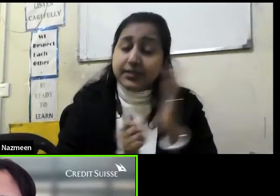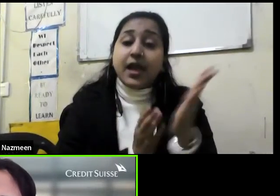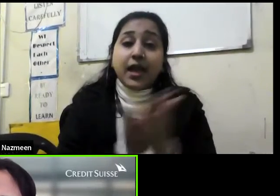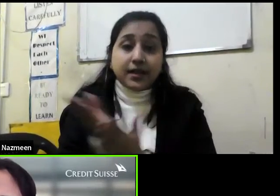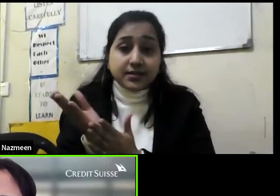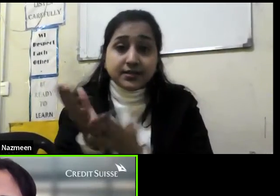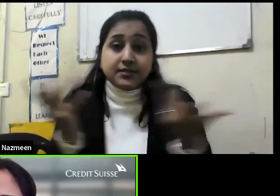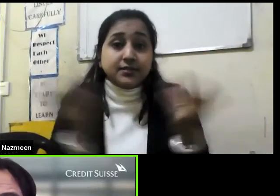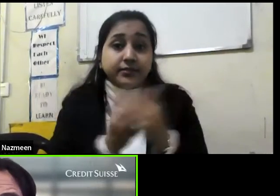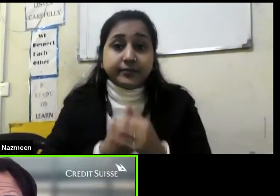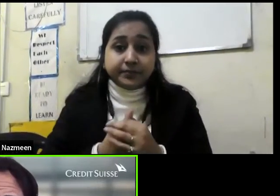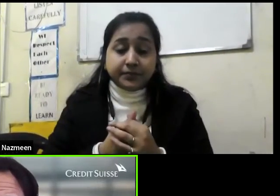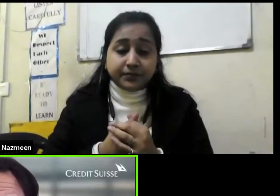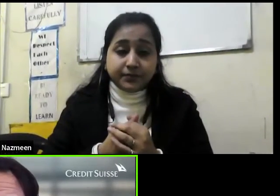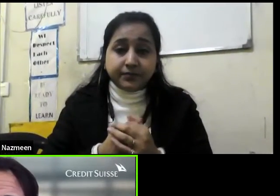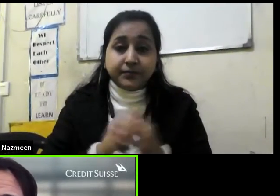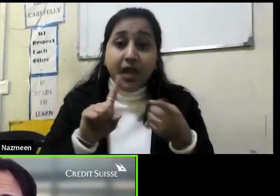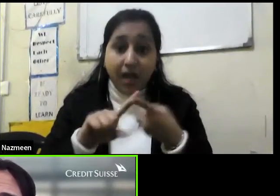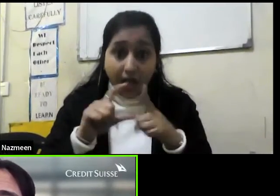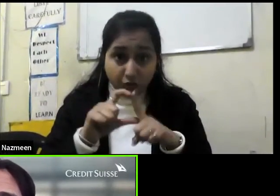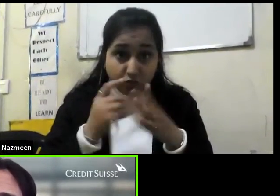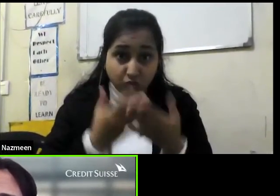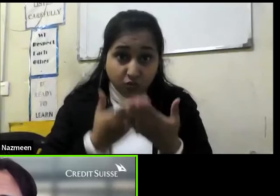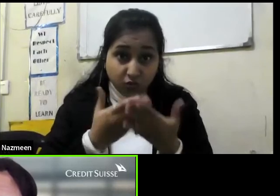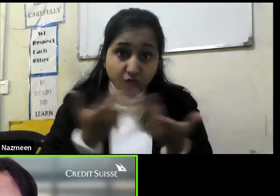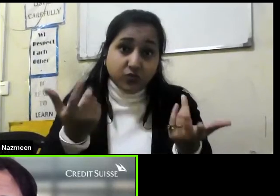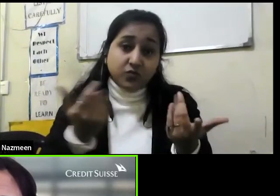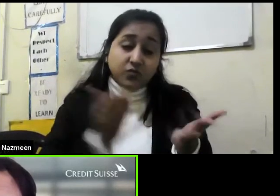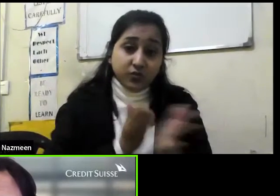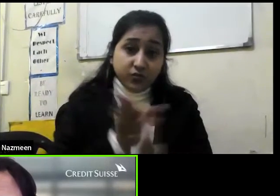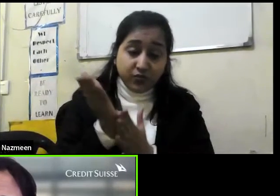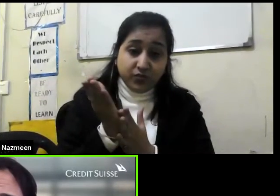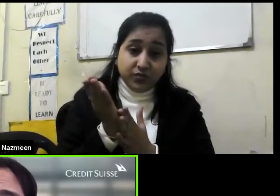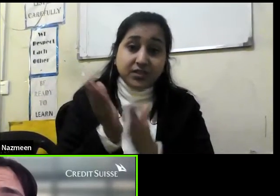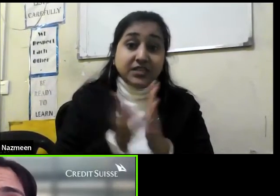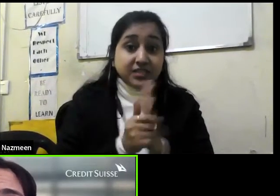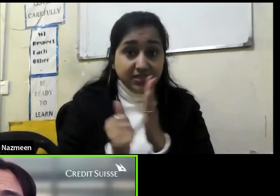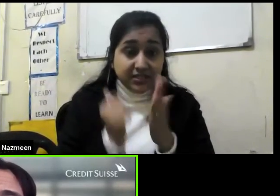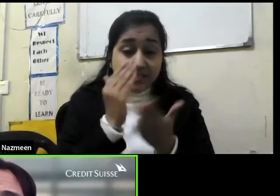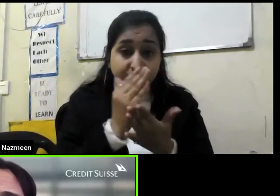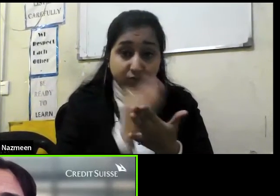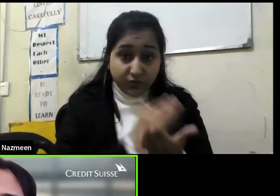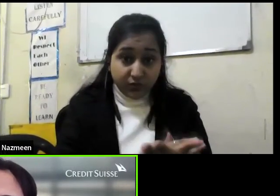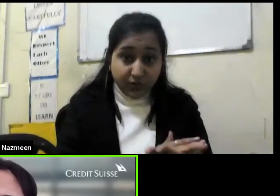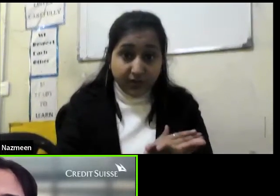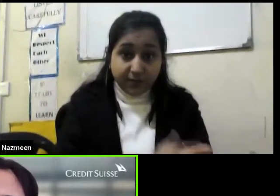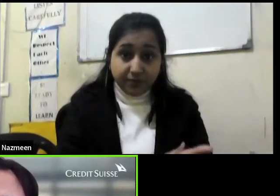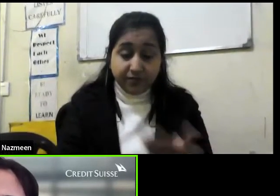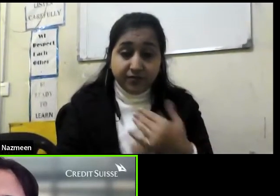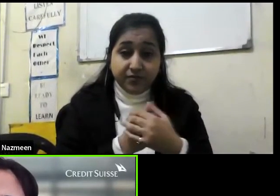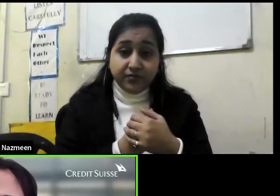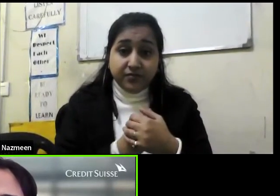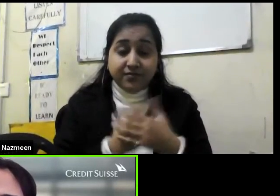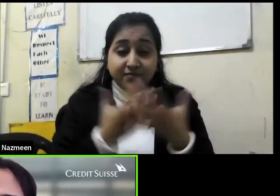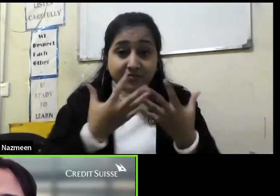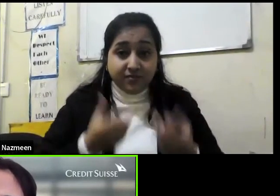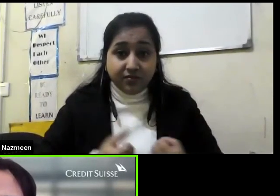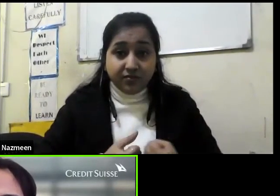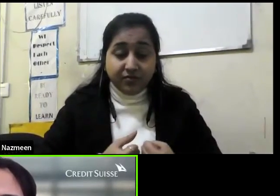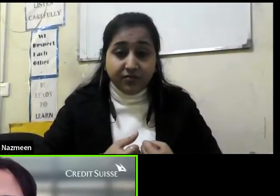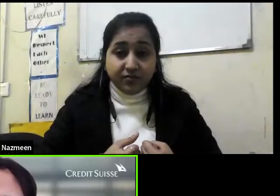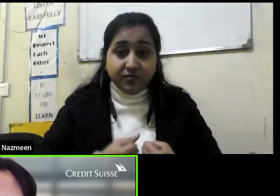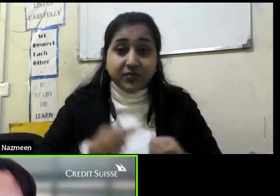to education, access to some of these skills programs, and actually get the